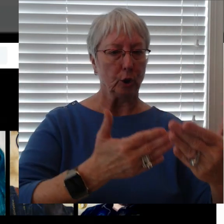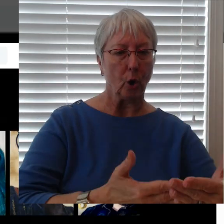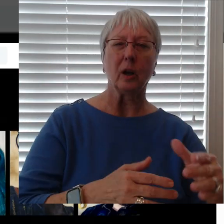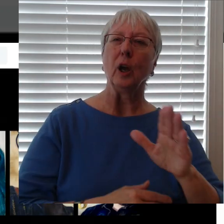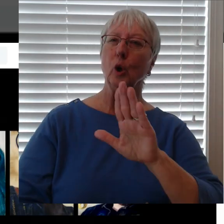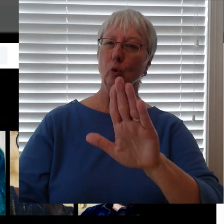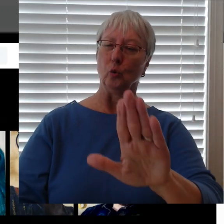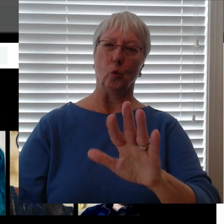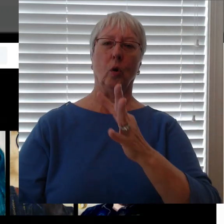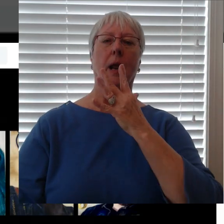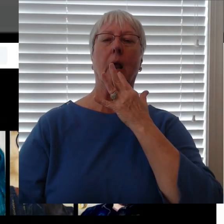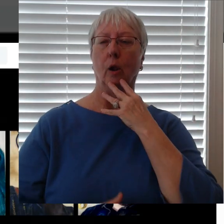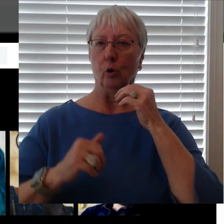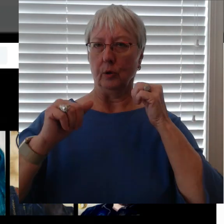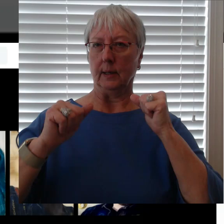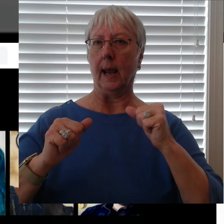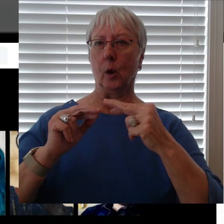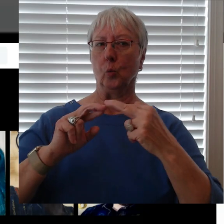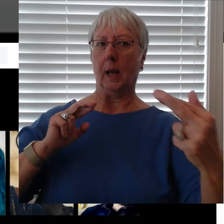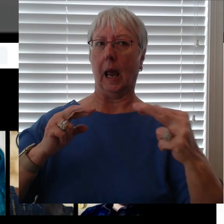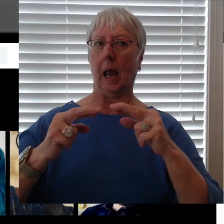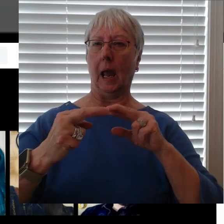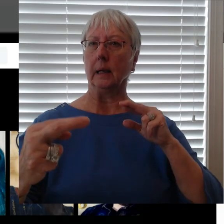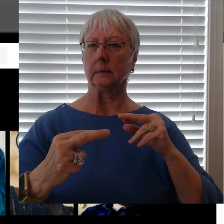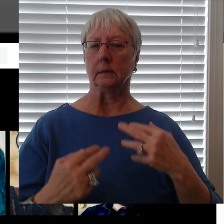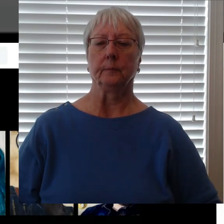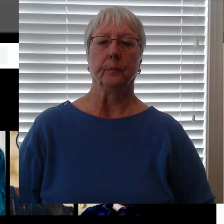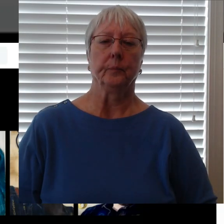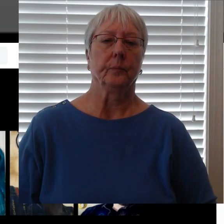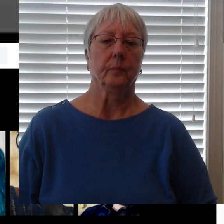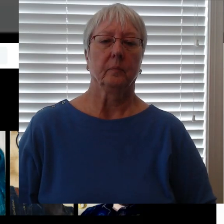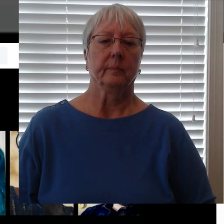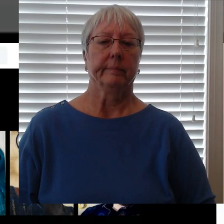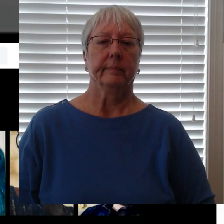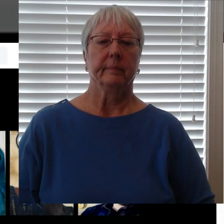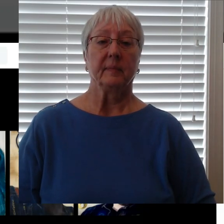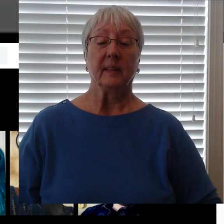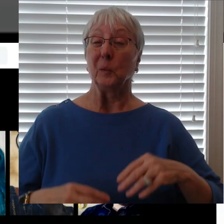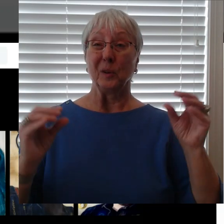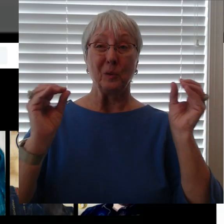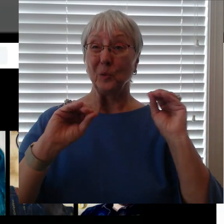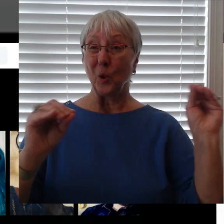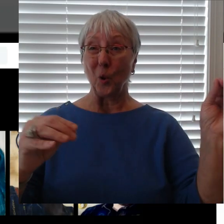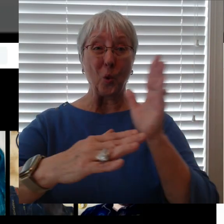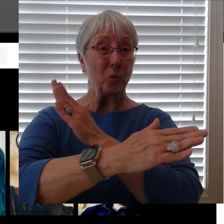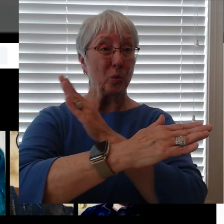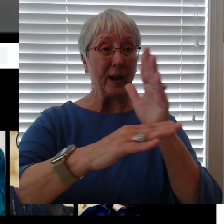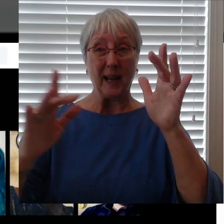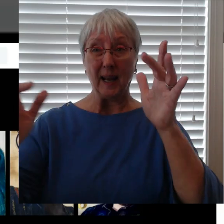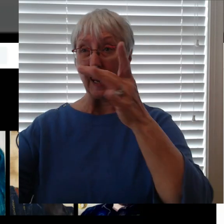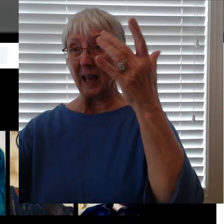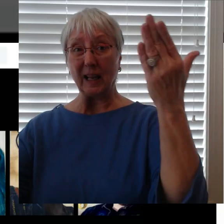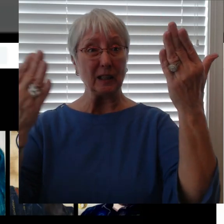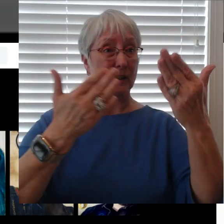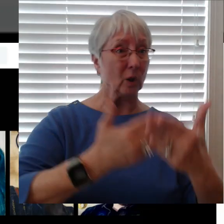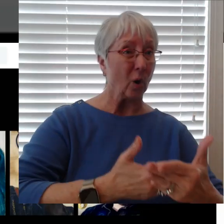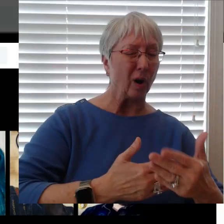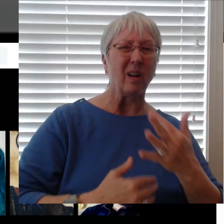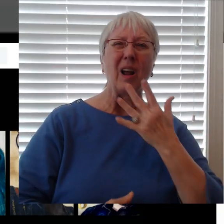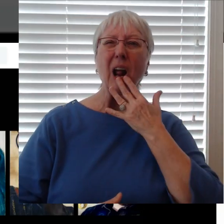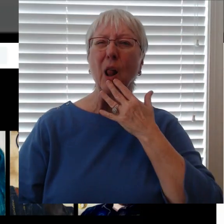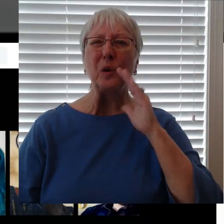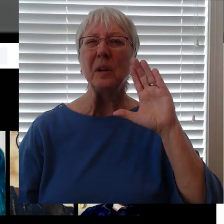to each other in an overall relationship. Without a range of dark to light, the color appears in a kind of gray zone and